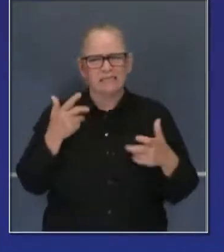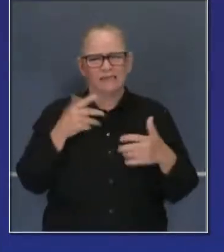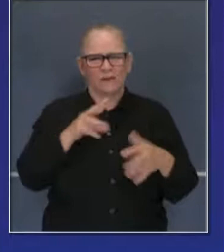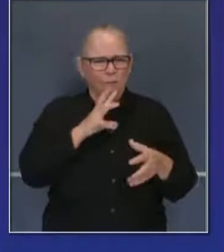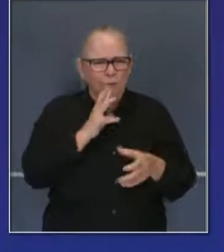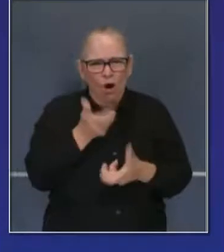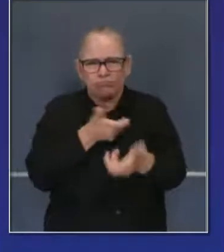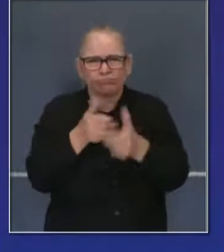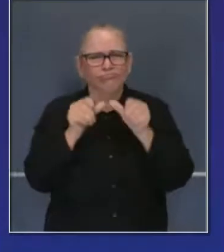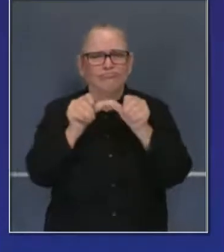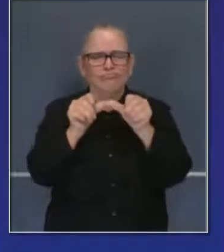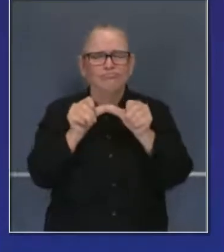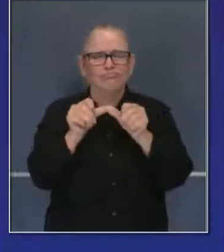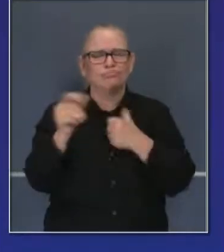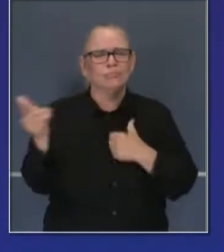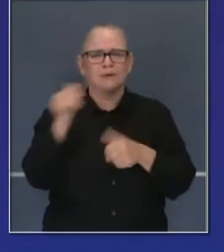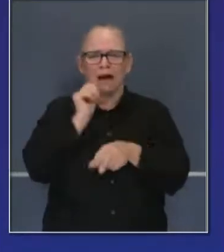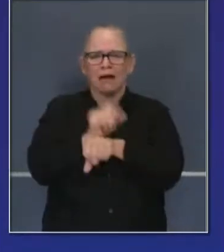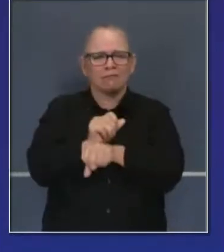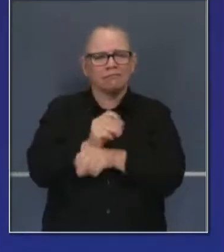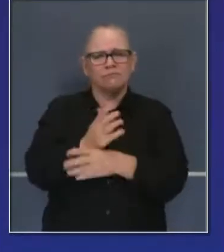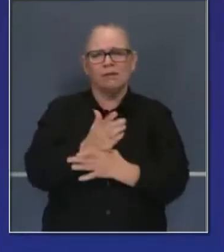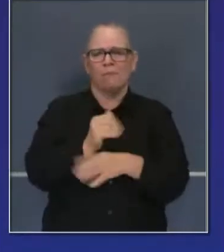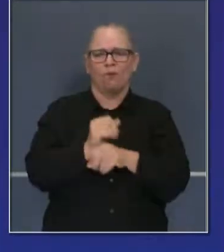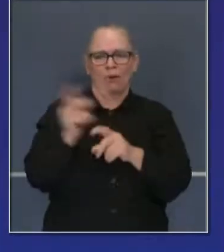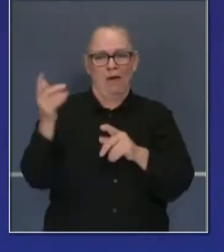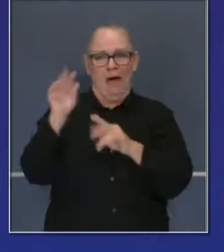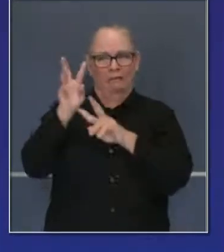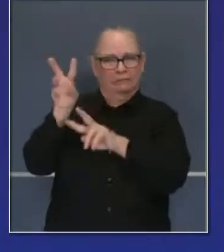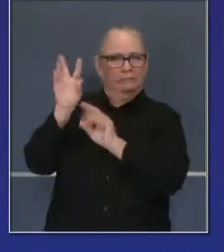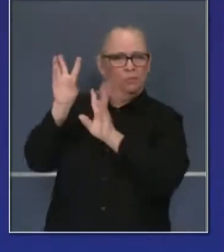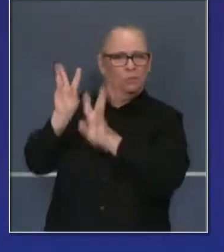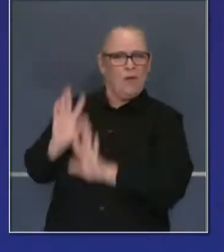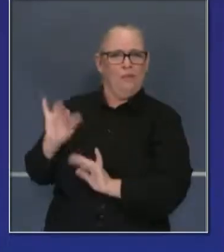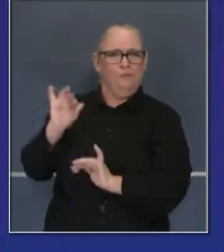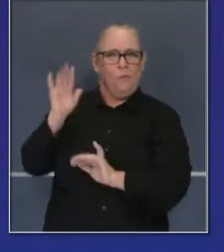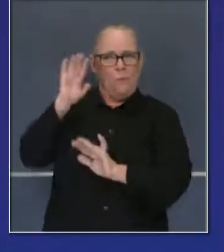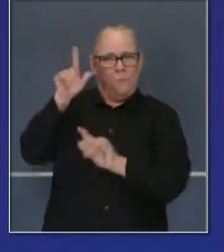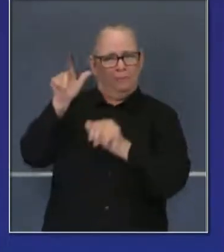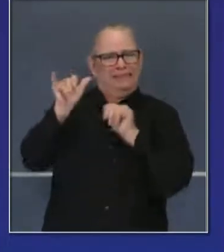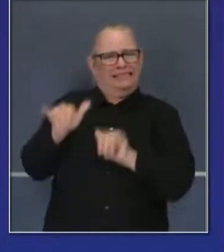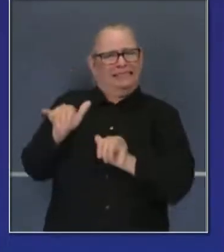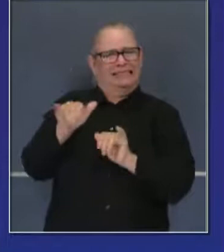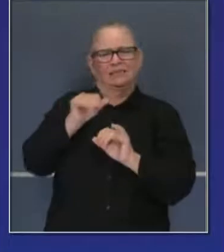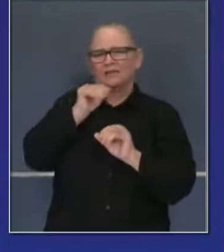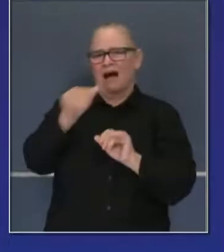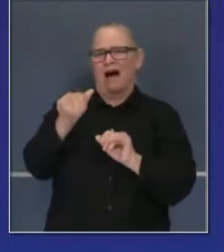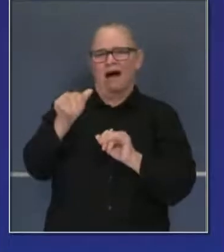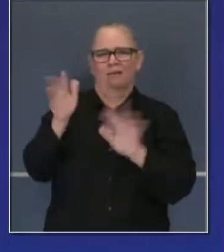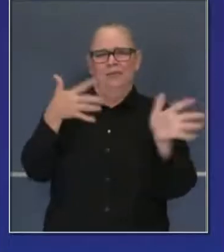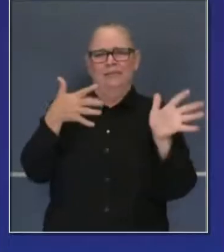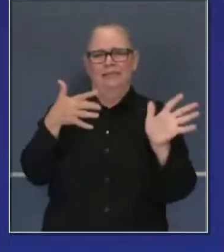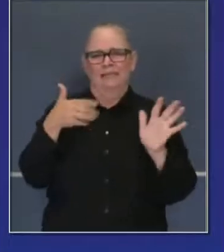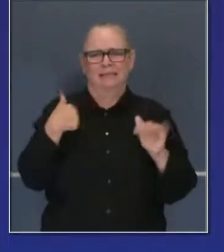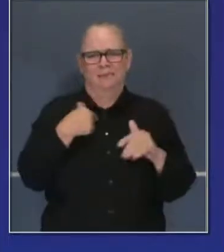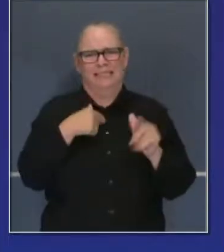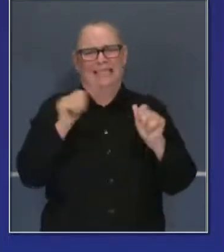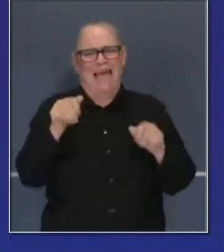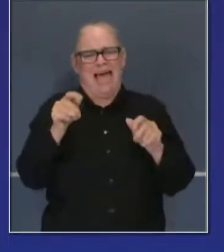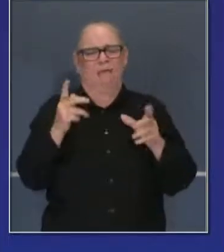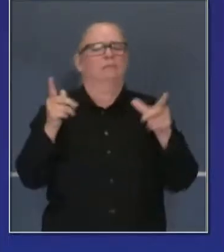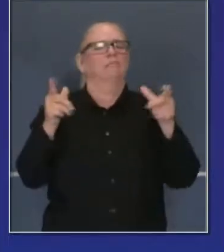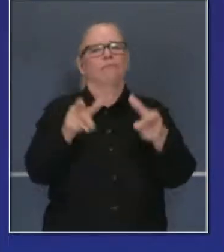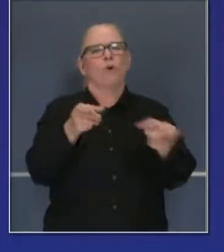can continue to hold, potential precipitation in Northern California up and around the Oregon border, which may help us with the